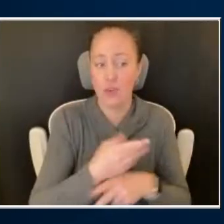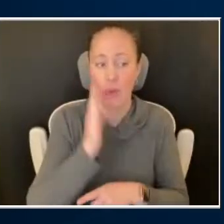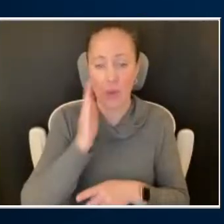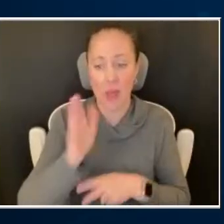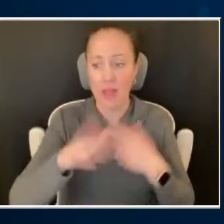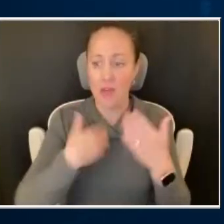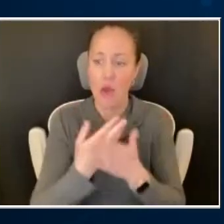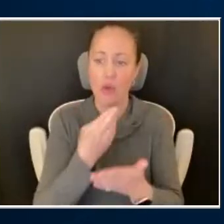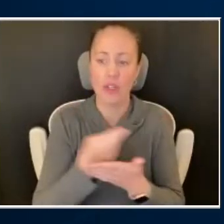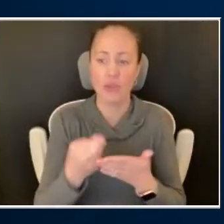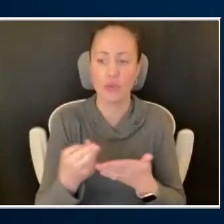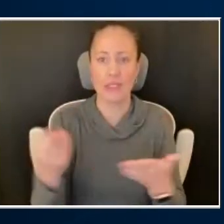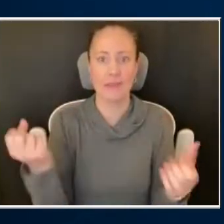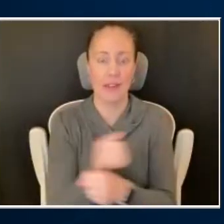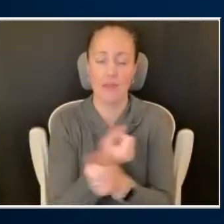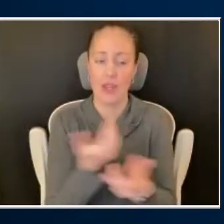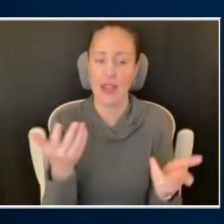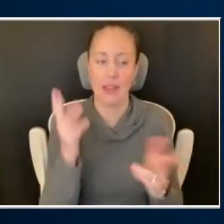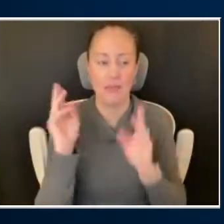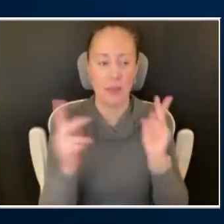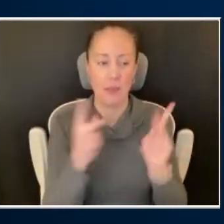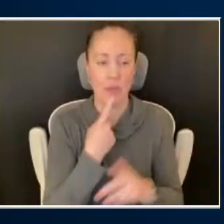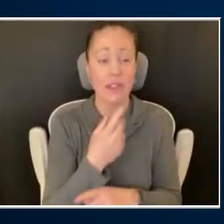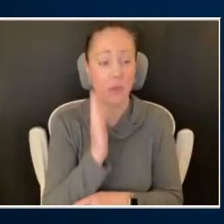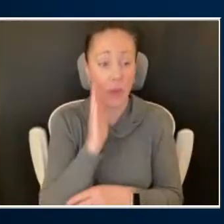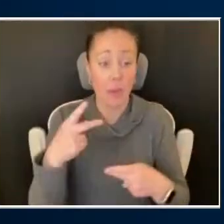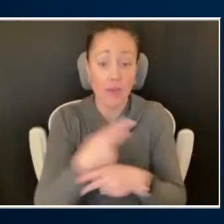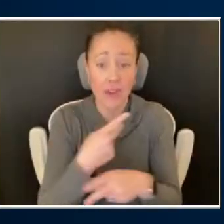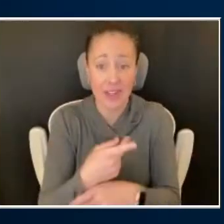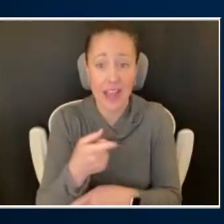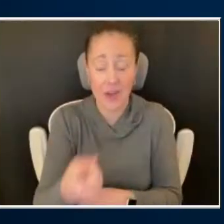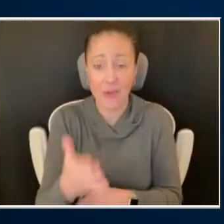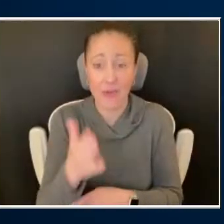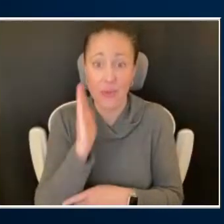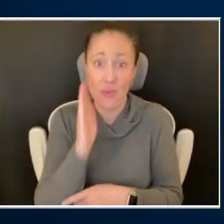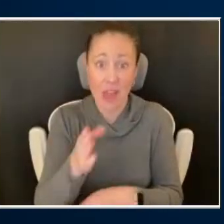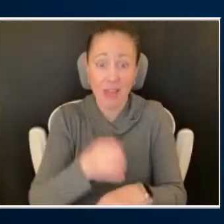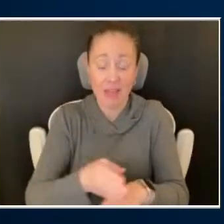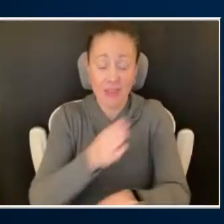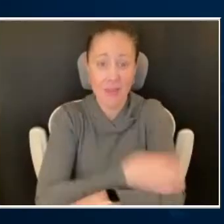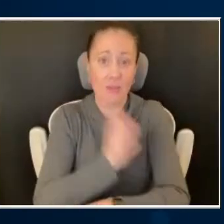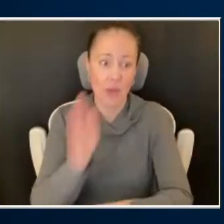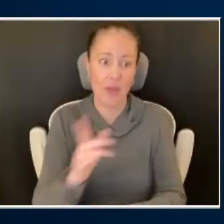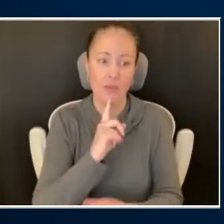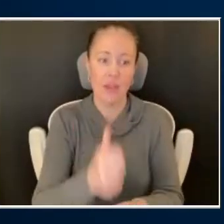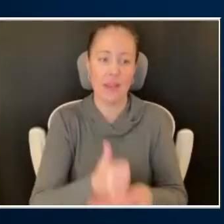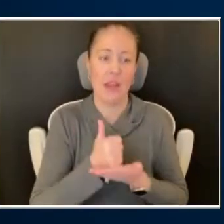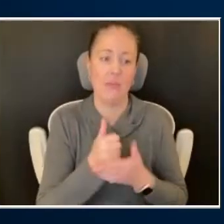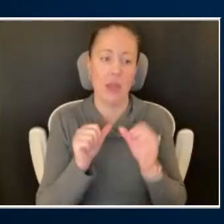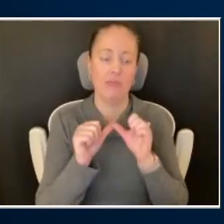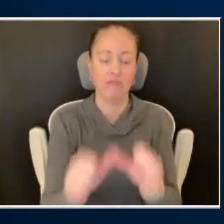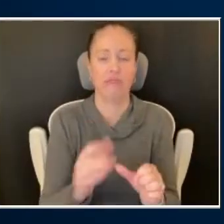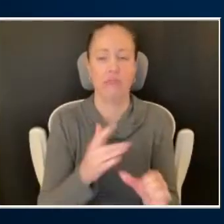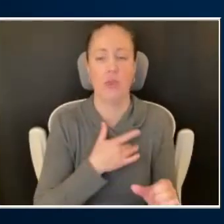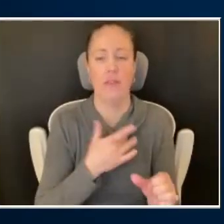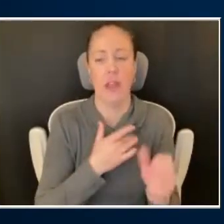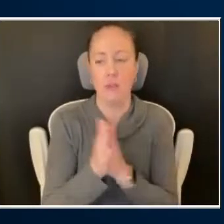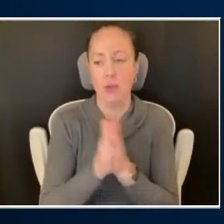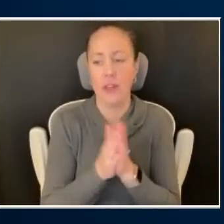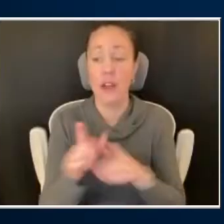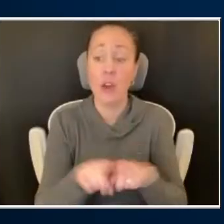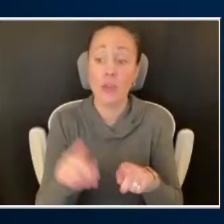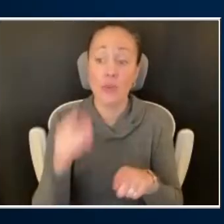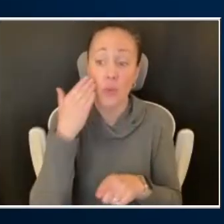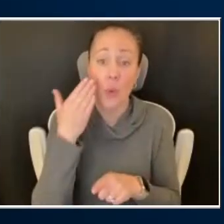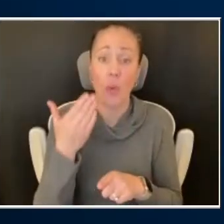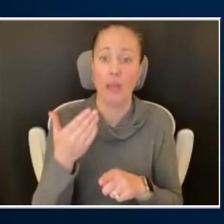was telling me, we are going to figure this out, we're going to get you back. And so I think that kind of kept me motivated, and also just knowing that there was a sport that was waiting for me on the